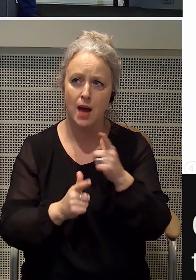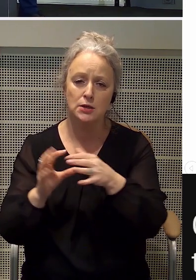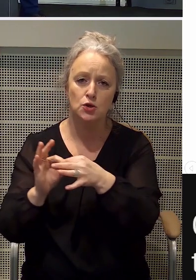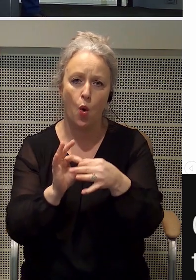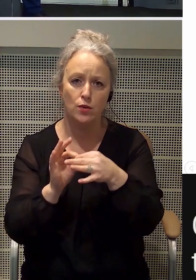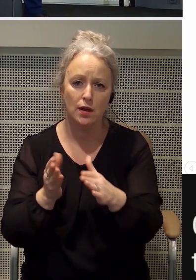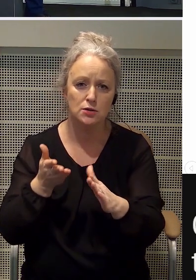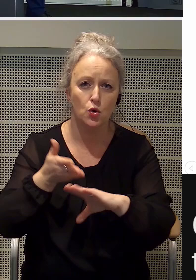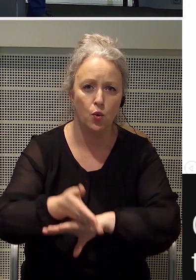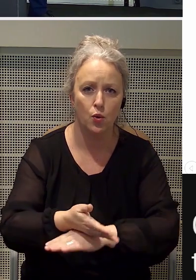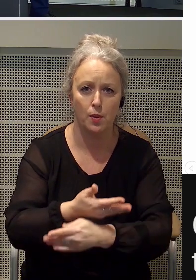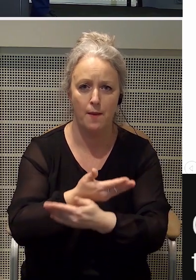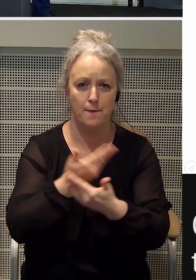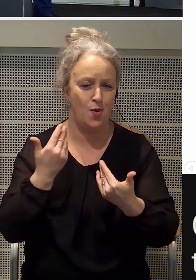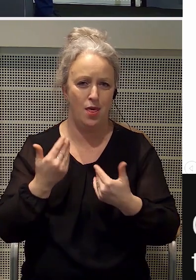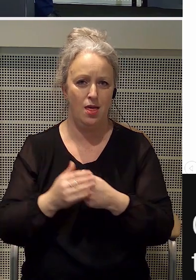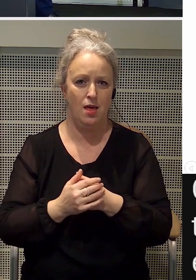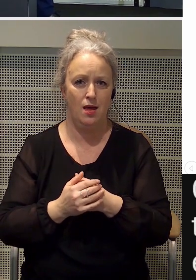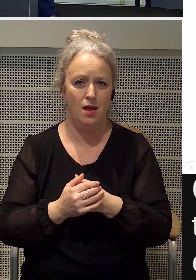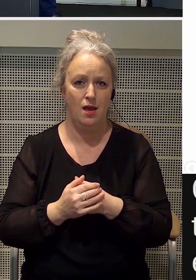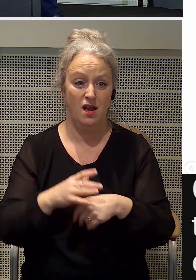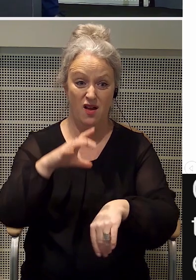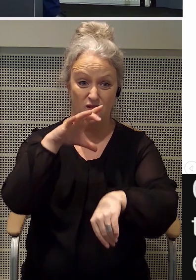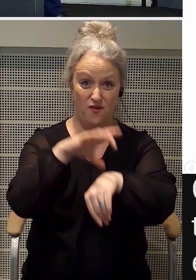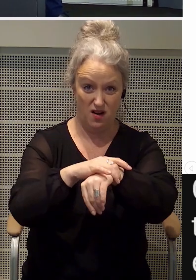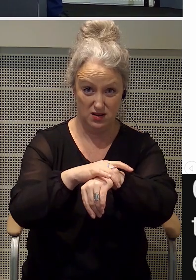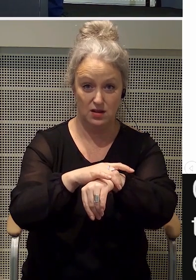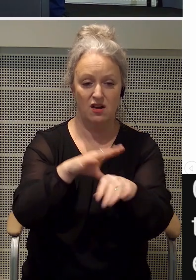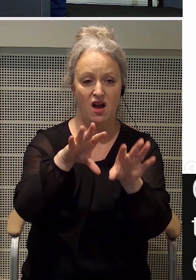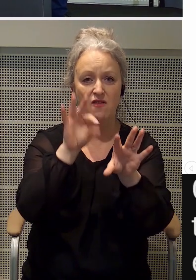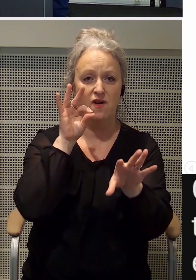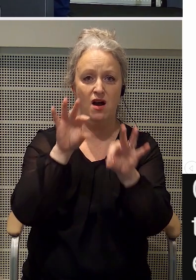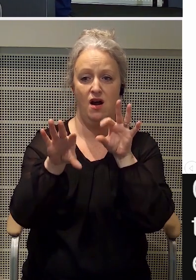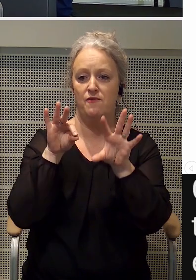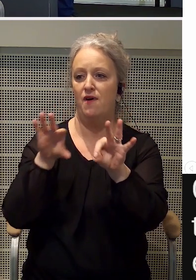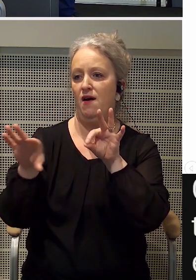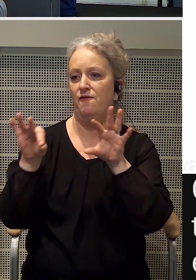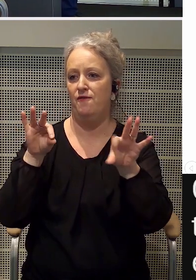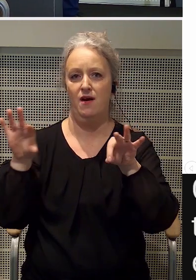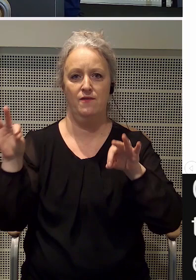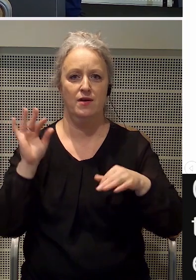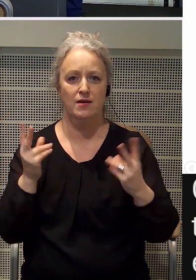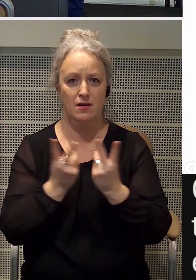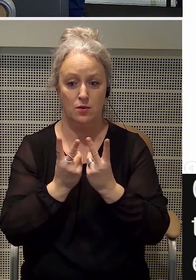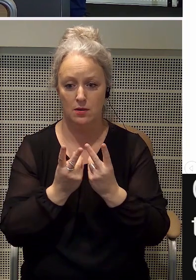true, but that, in my opinion, are kind of a half-truths.